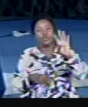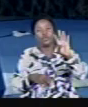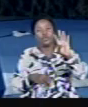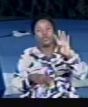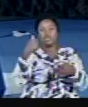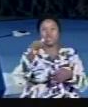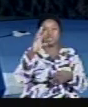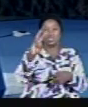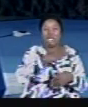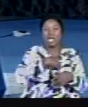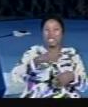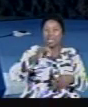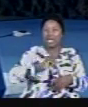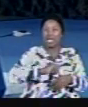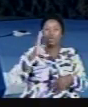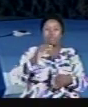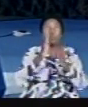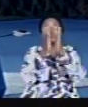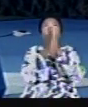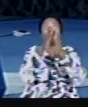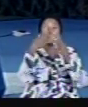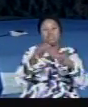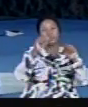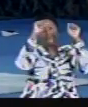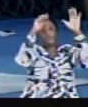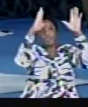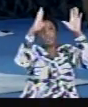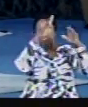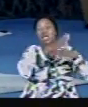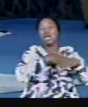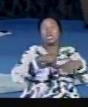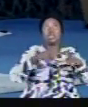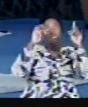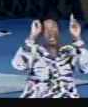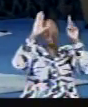will pray the Father, and he shall give you